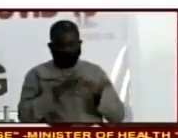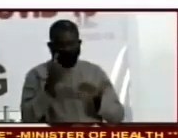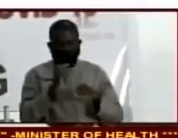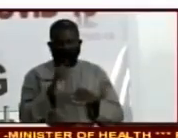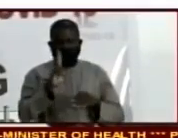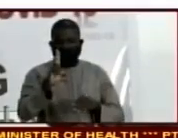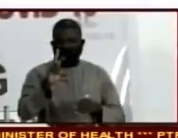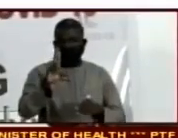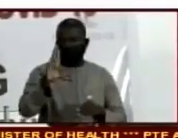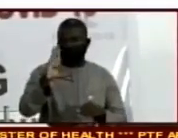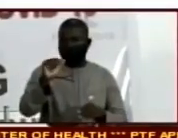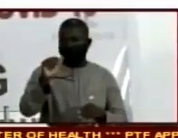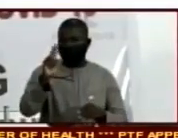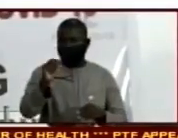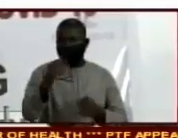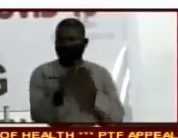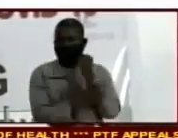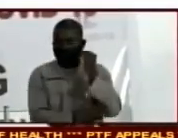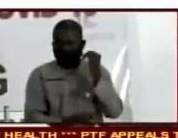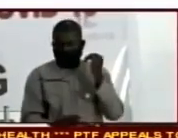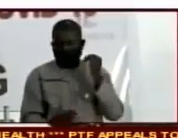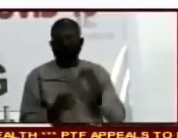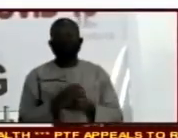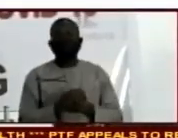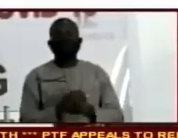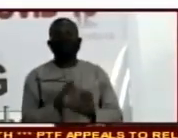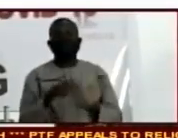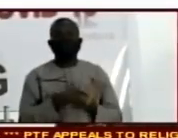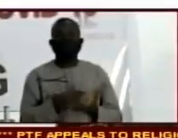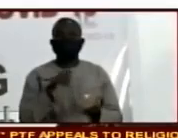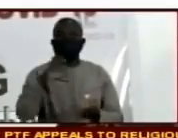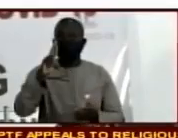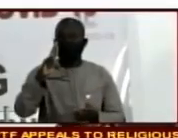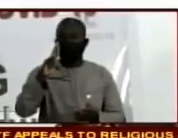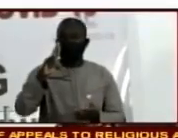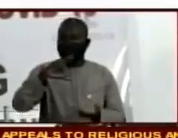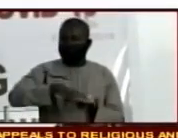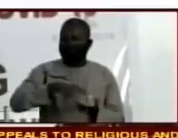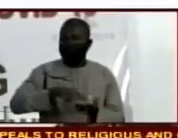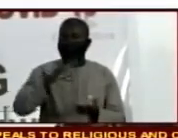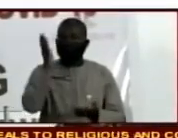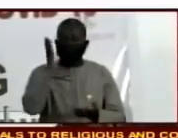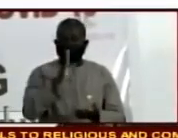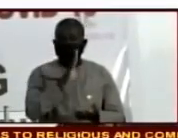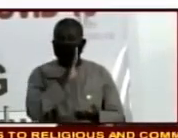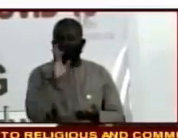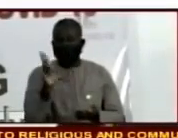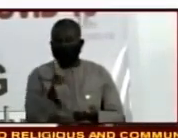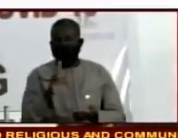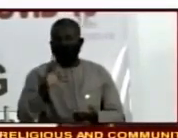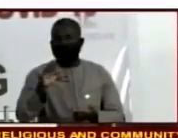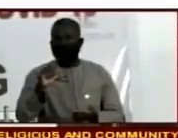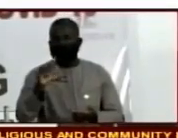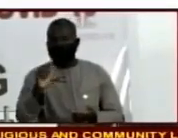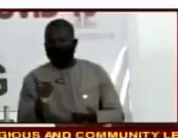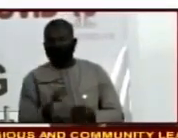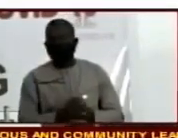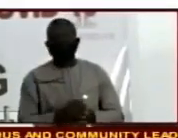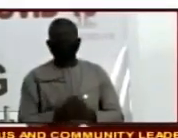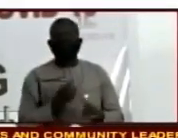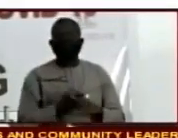and peri-urban areas. This register will use existing databases from the